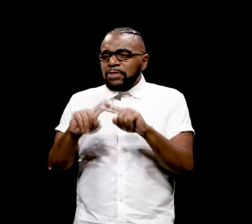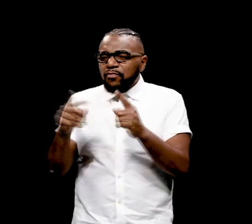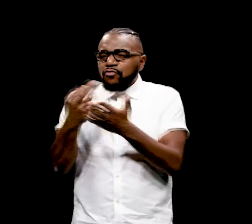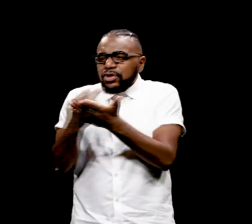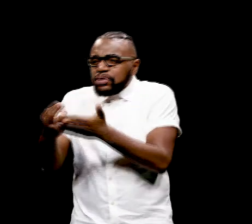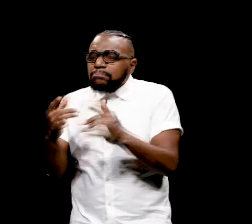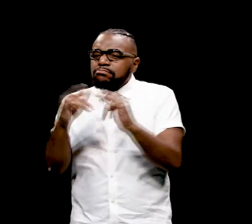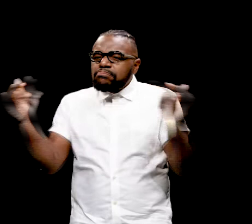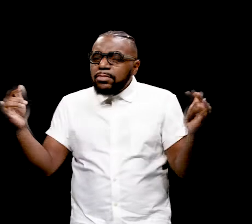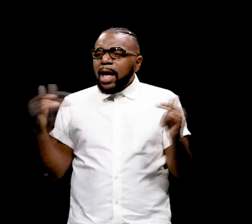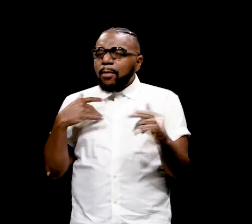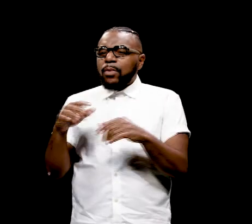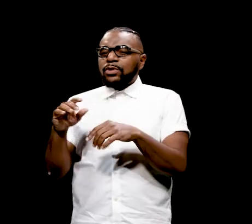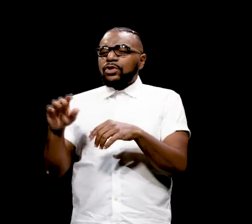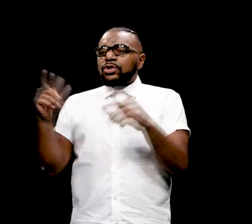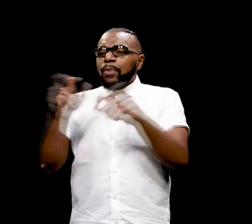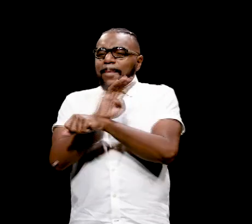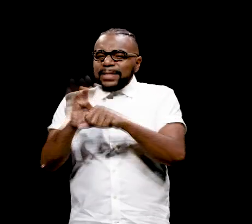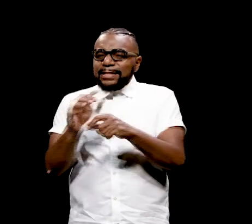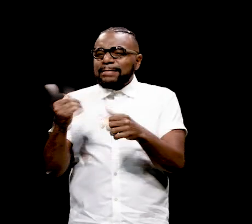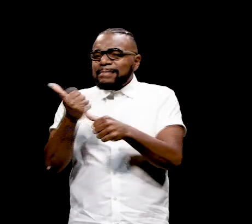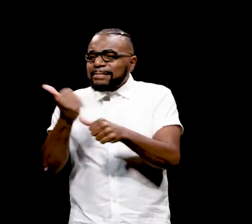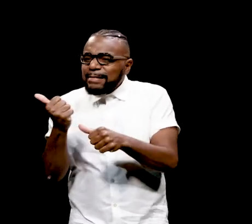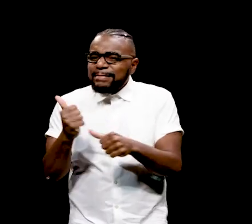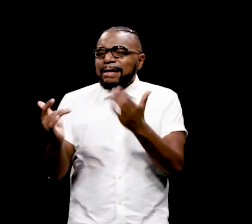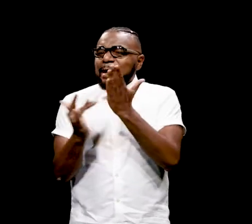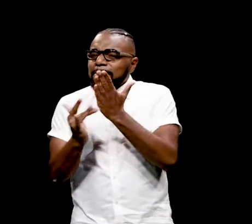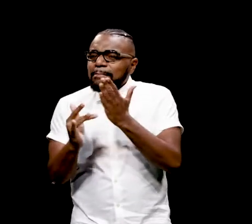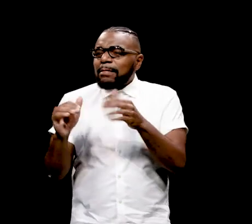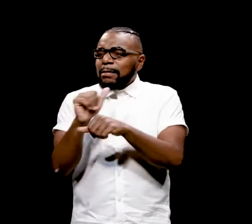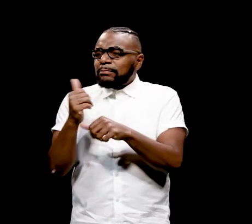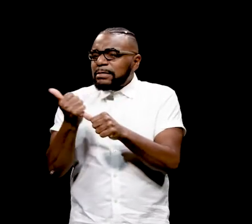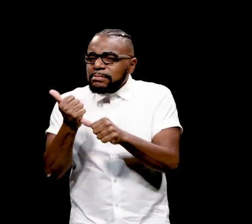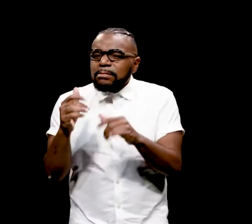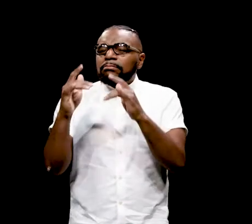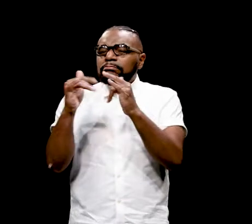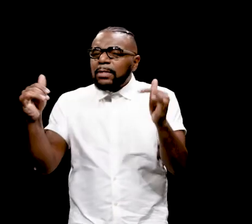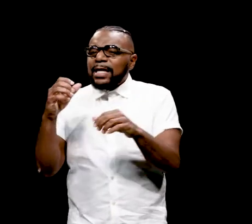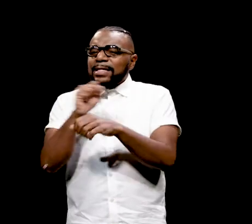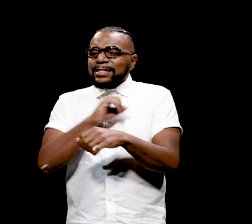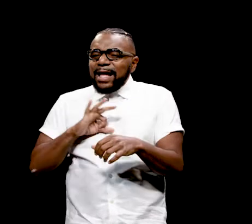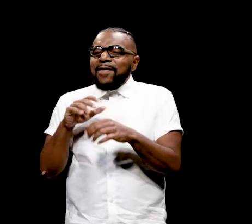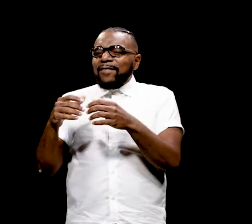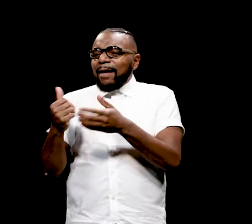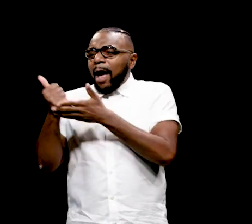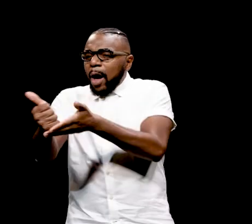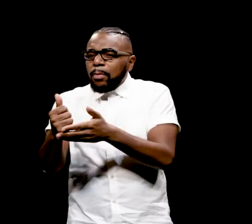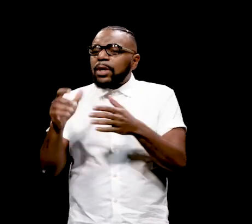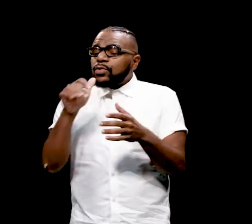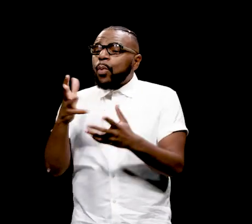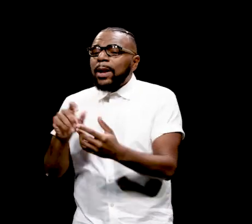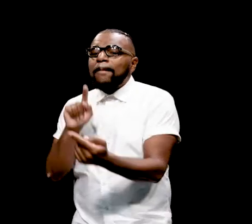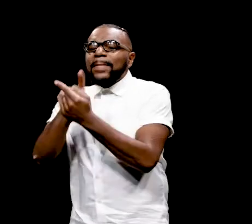small business assistance, technical assistance, education, and even staffing help, to make sure that we're meeting people right where they're